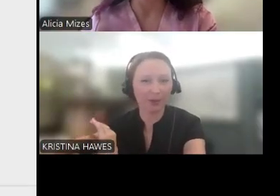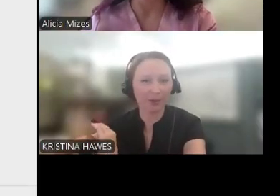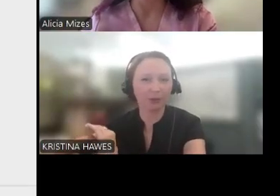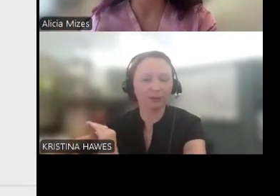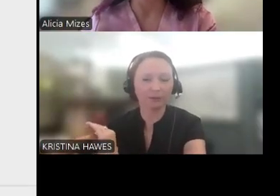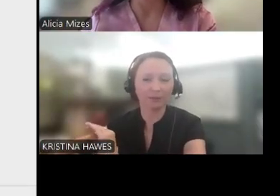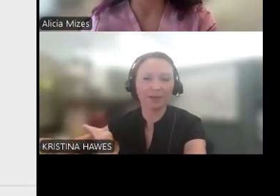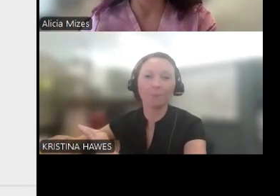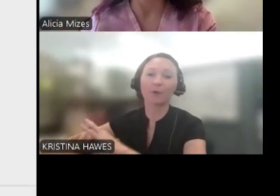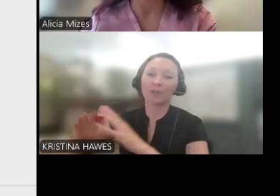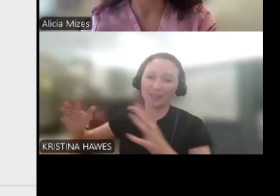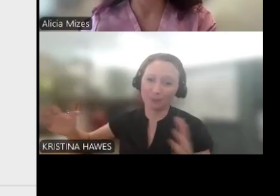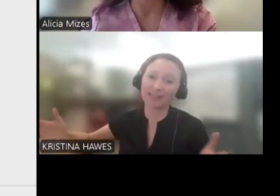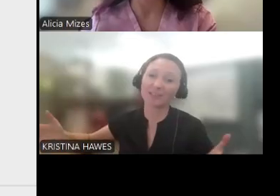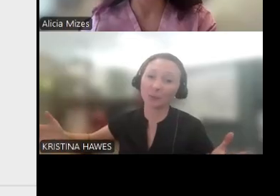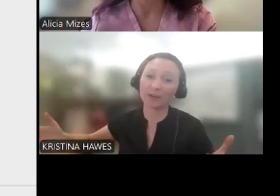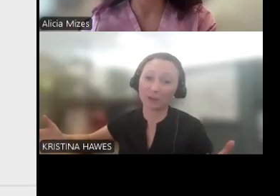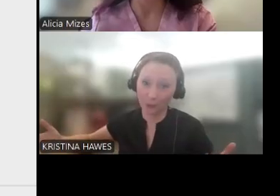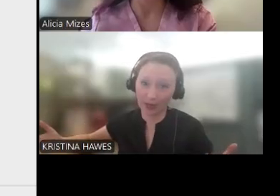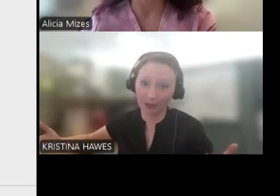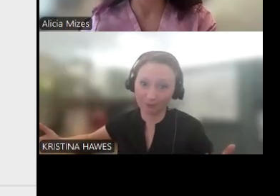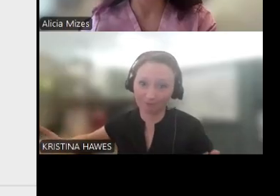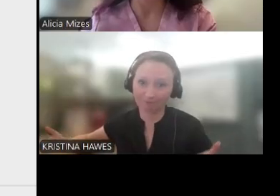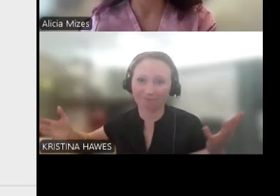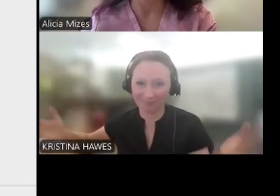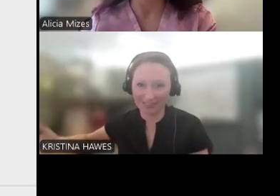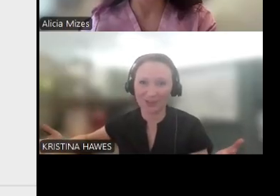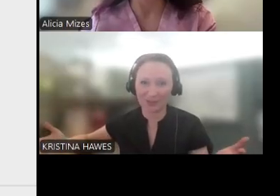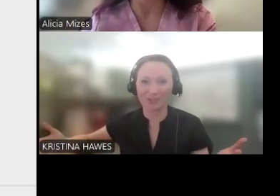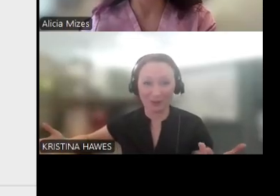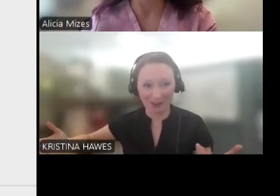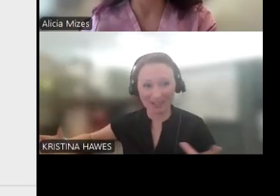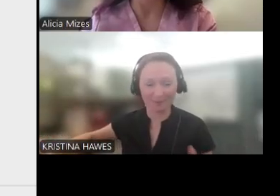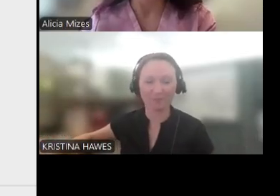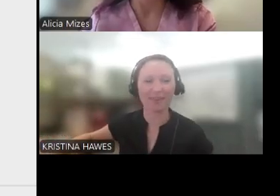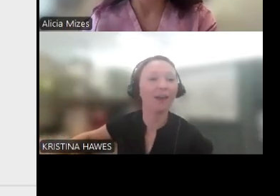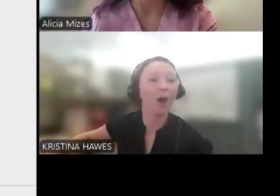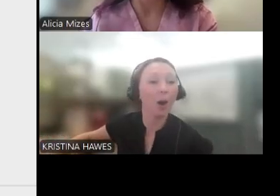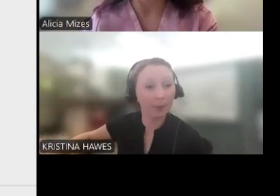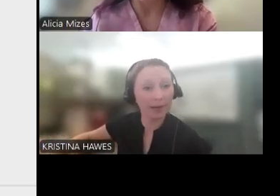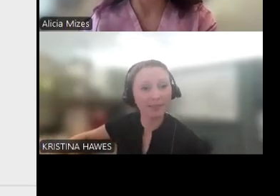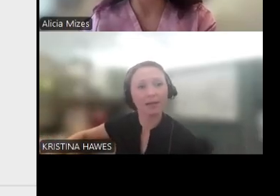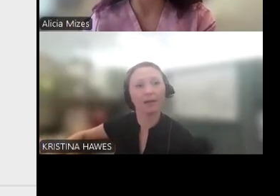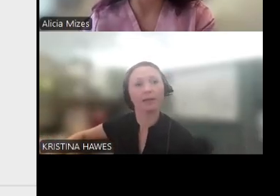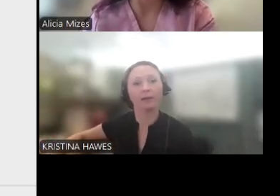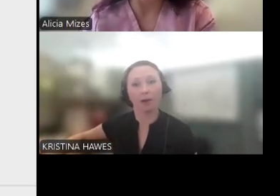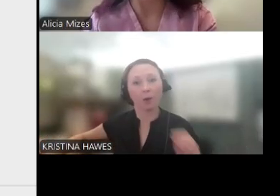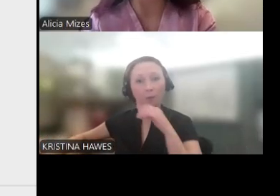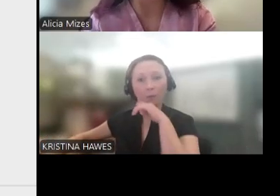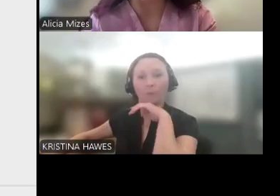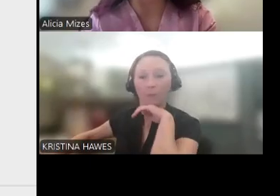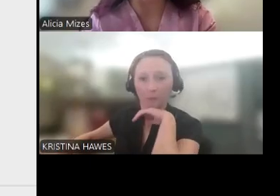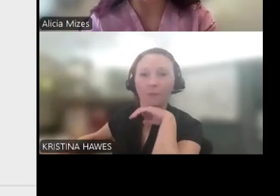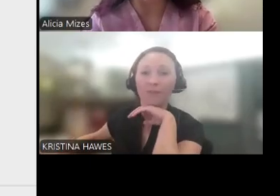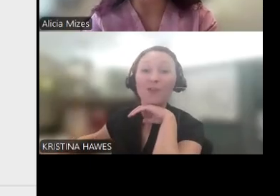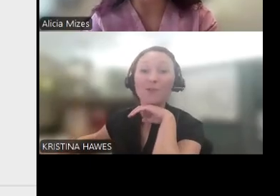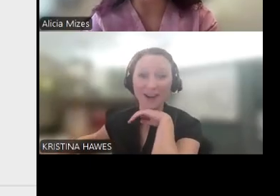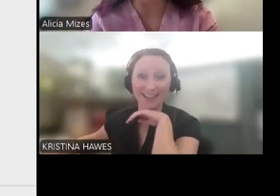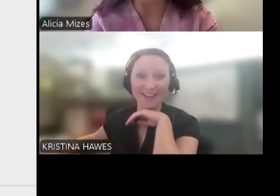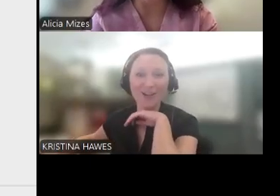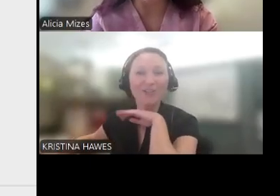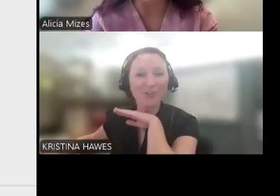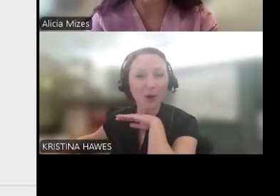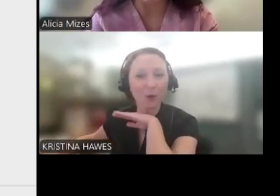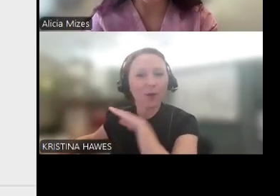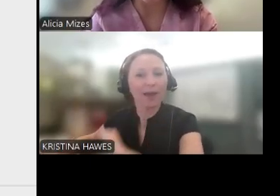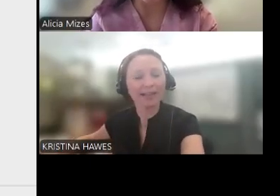than chemical, but really the best is whatever you wear, as long as Yeah. you're wearing something. Yeah. But, Anything is better than nothing.